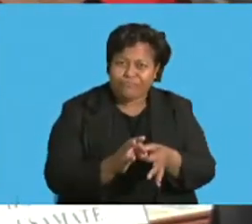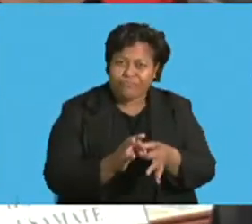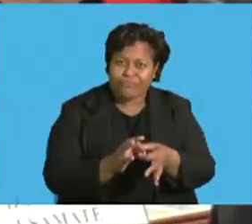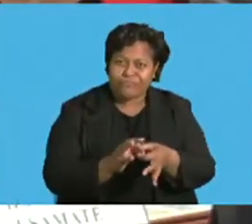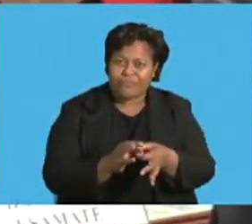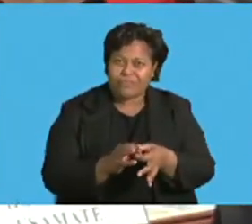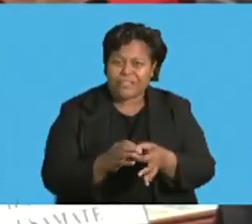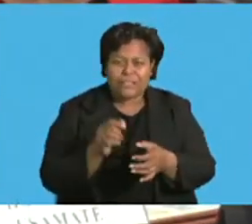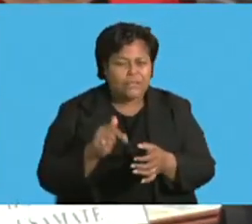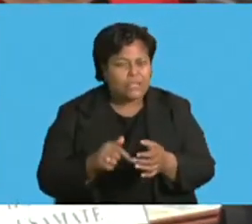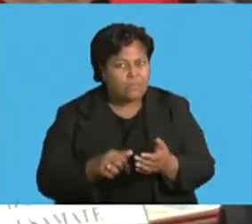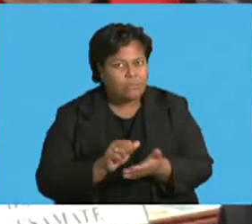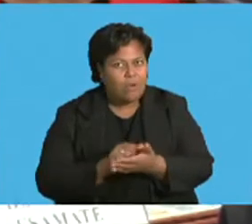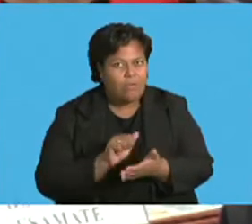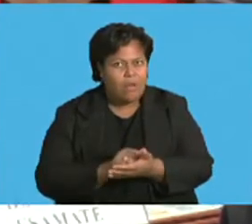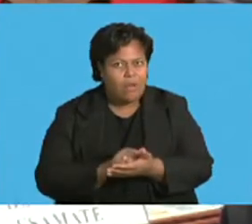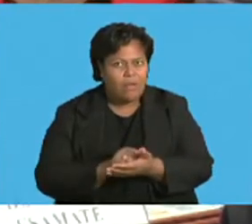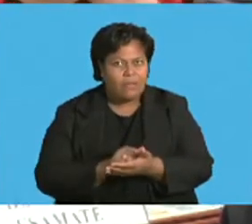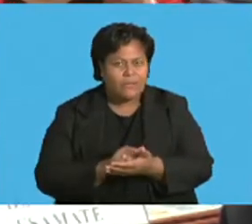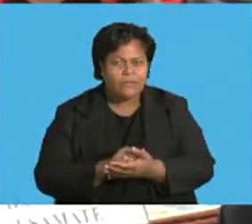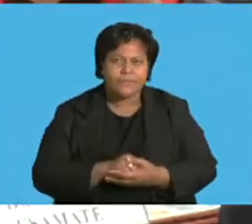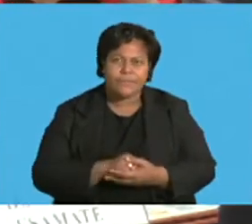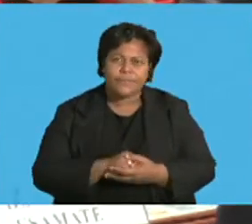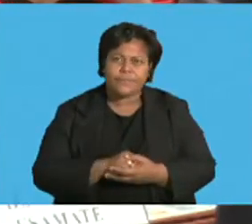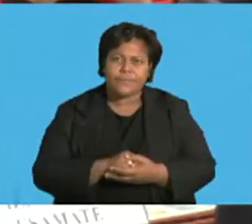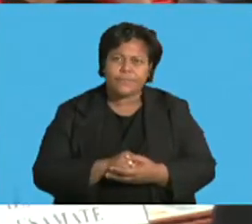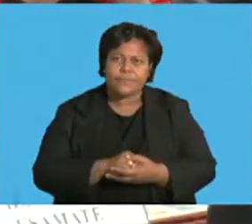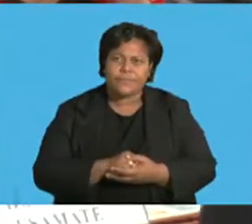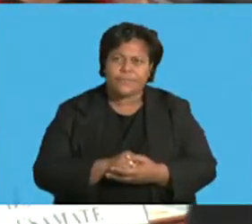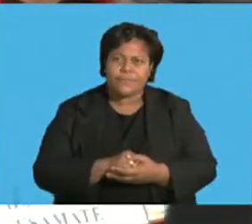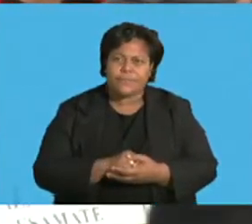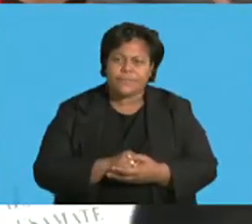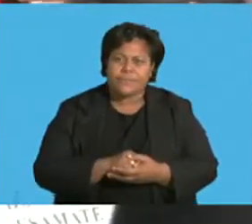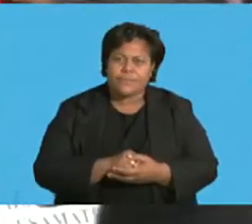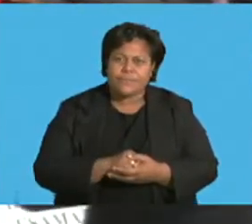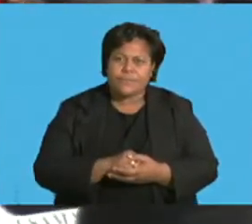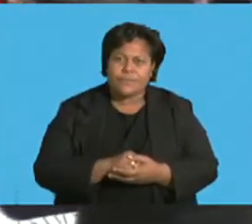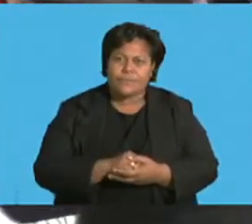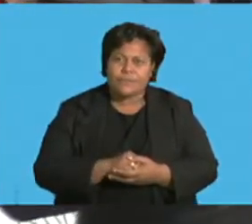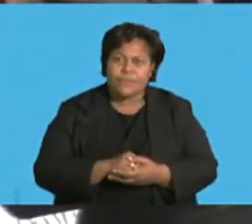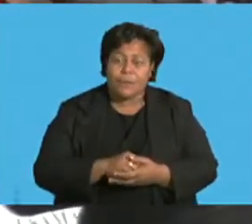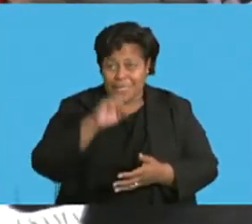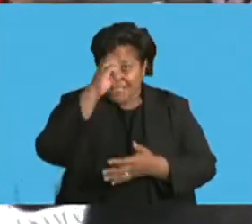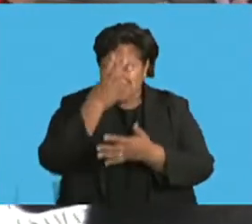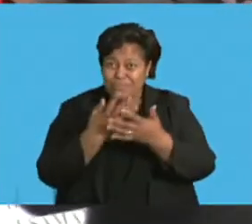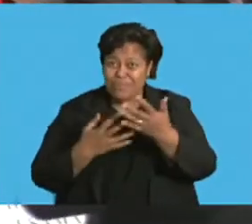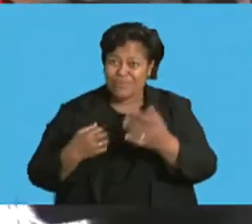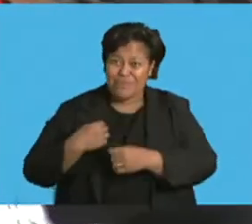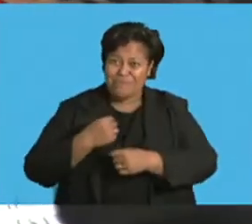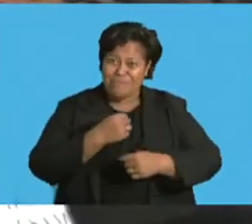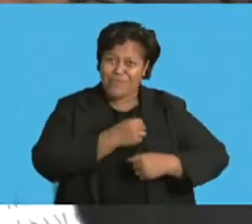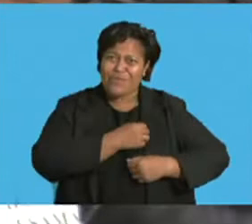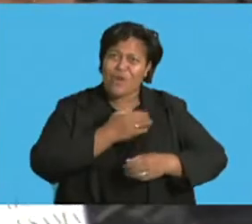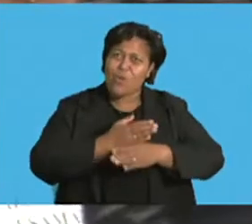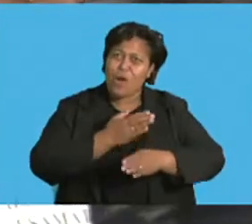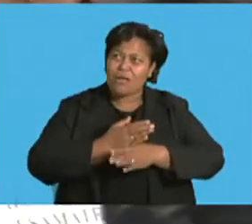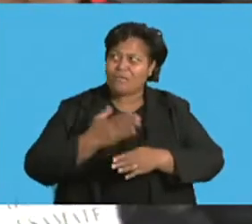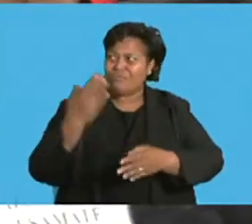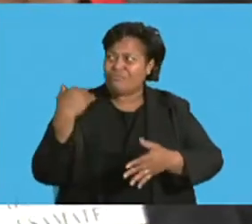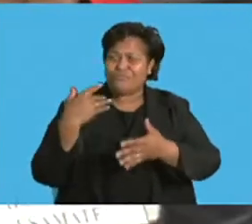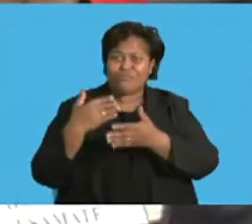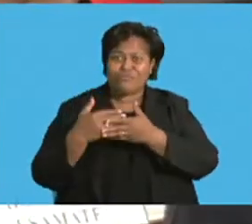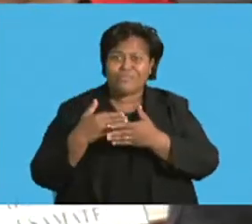my experience with the military camaraderie was very new in 2007. And I saw the deep sense